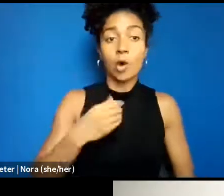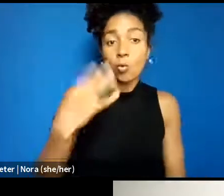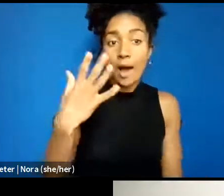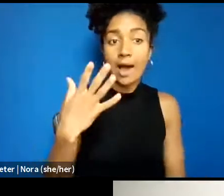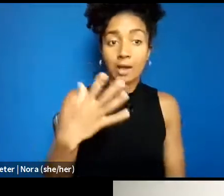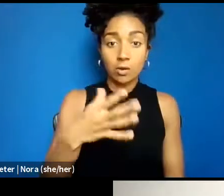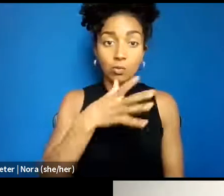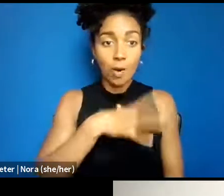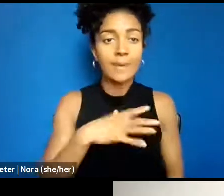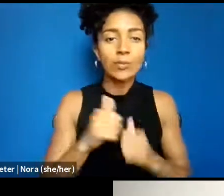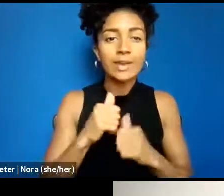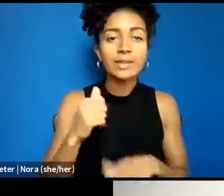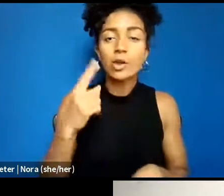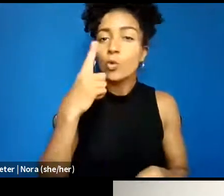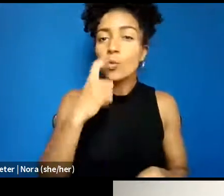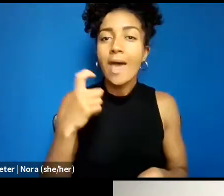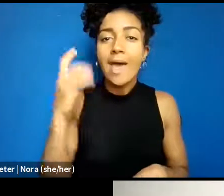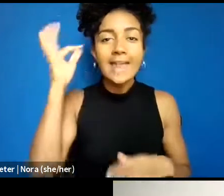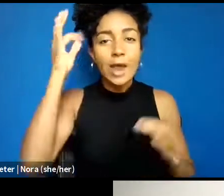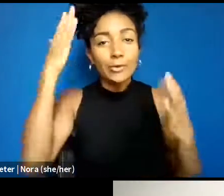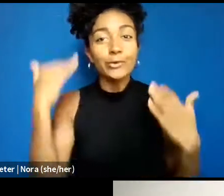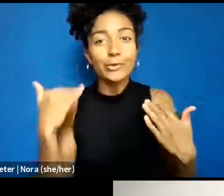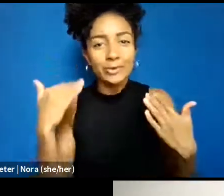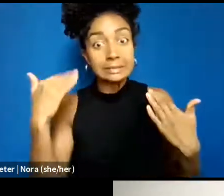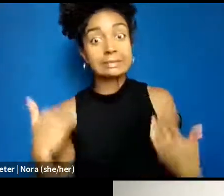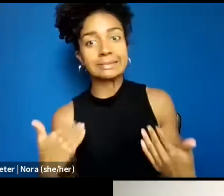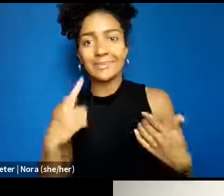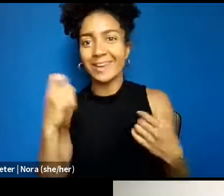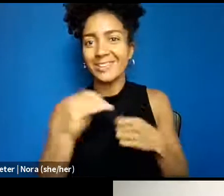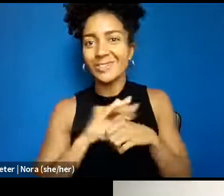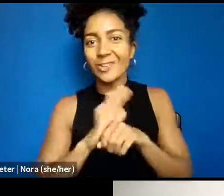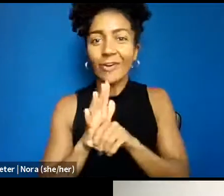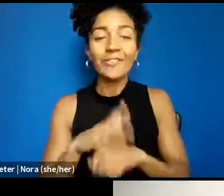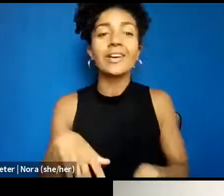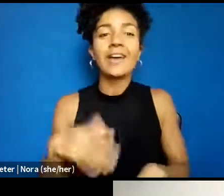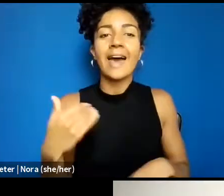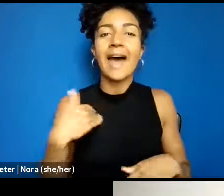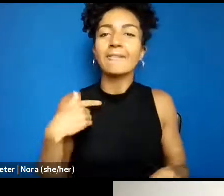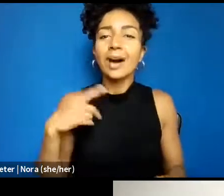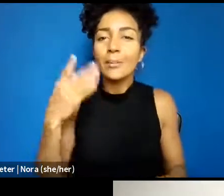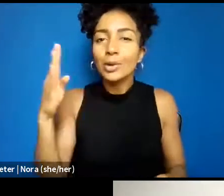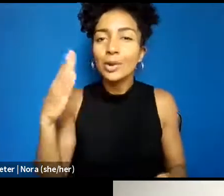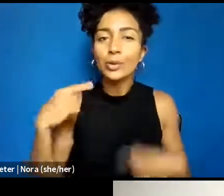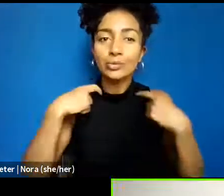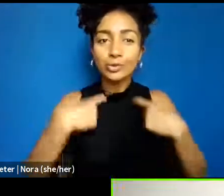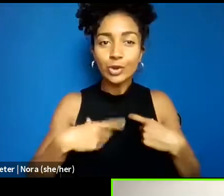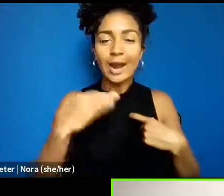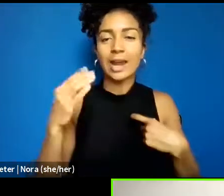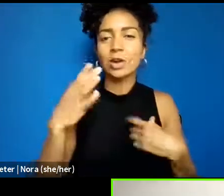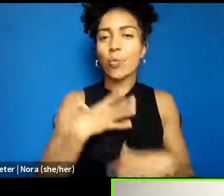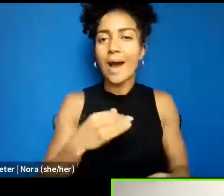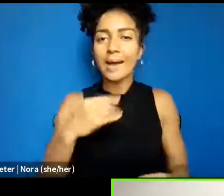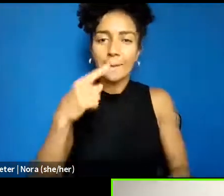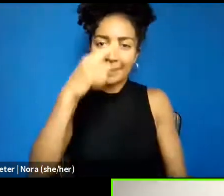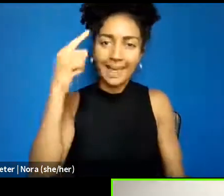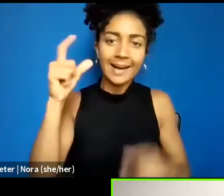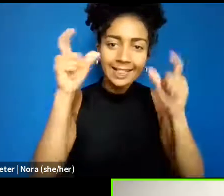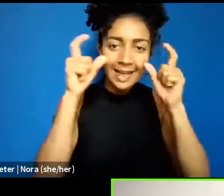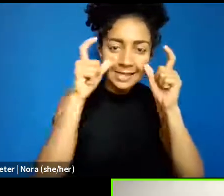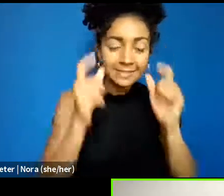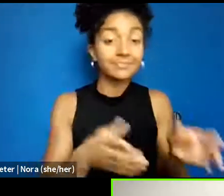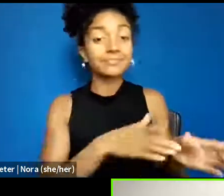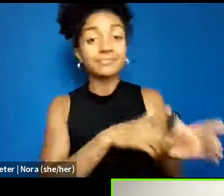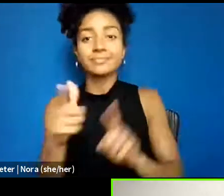longer in COVID, wearing a turquoise shirt and white and black glasses. I am a Black